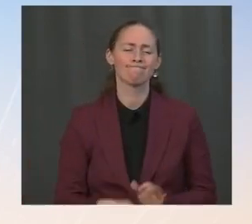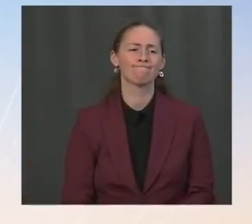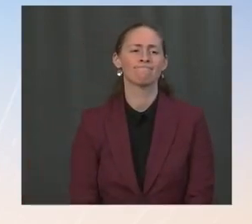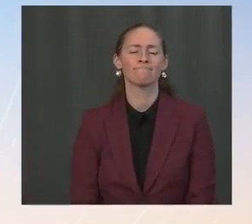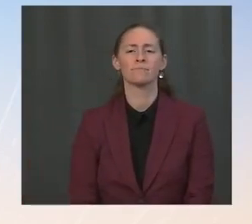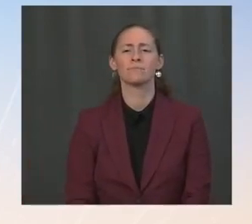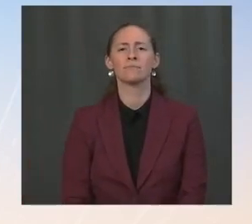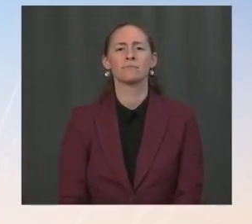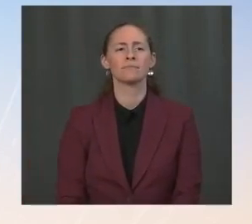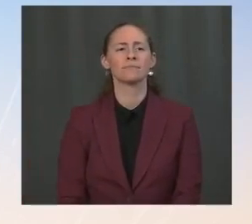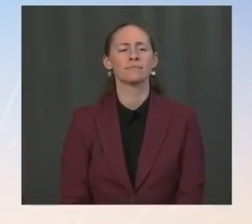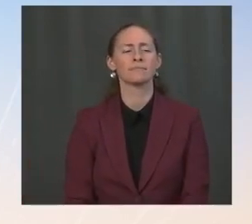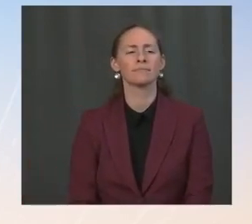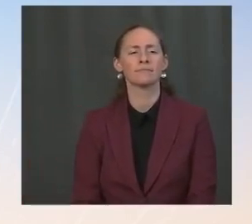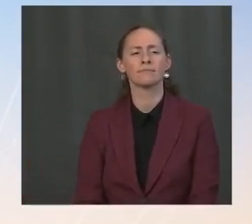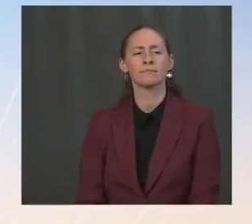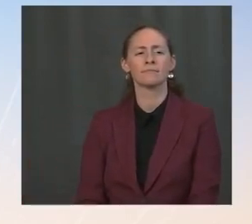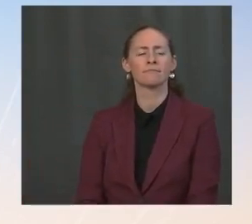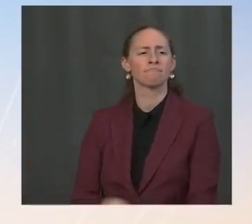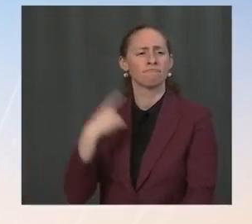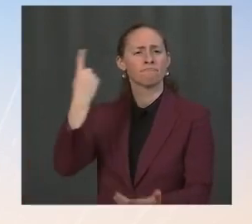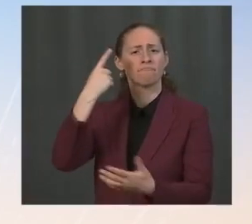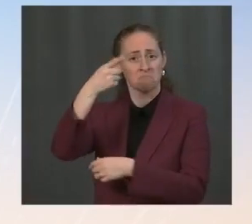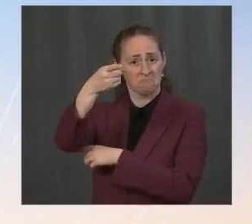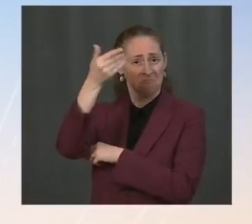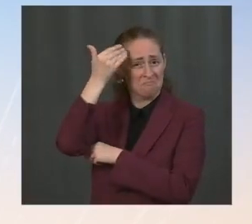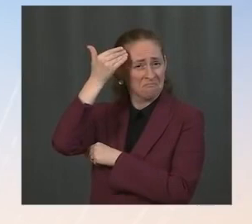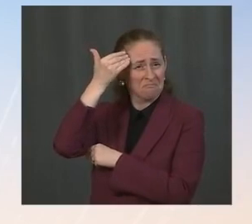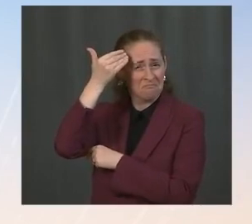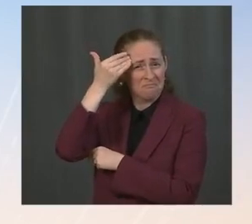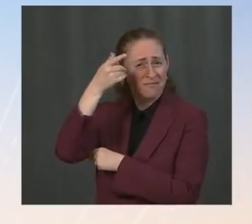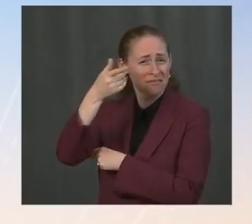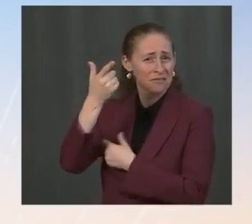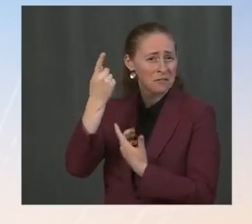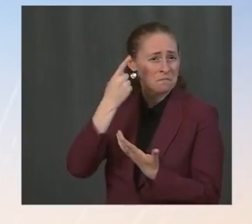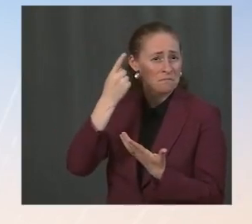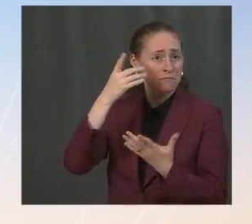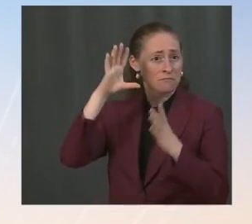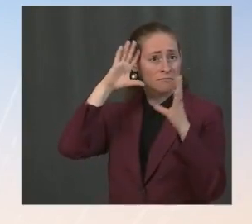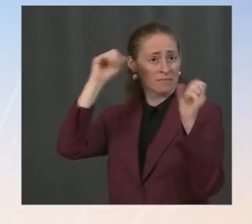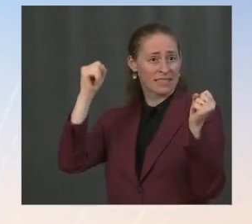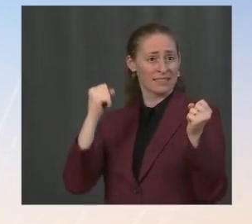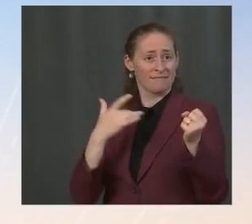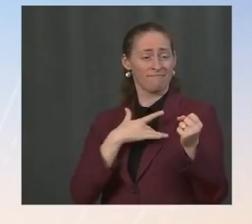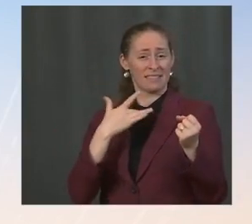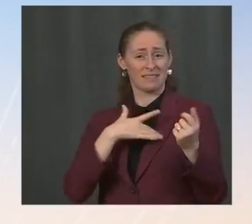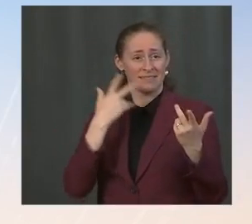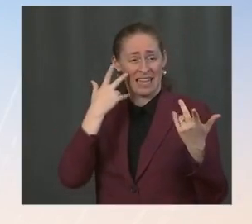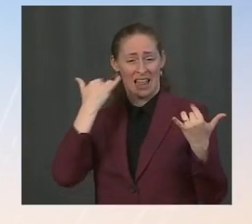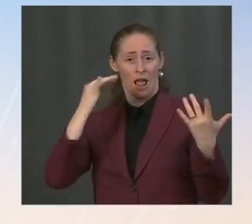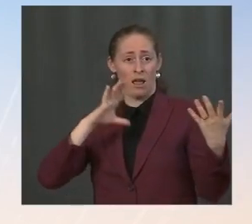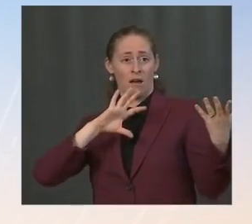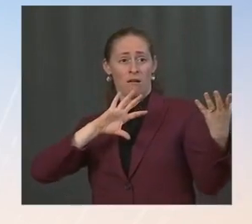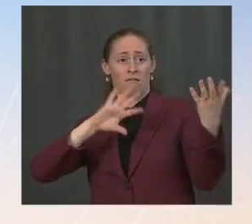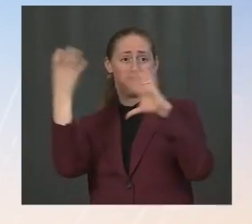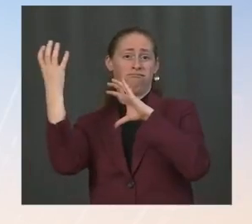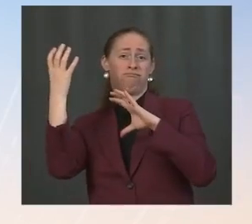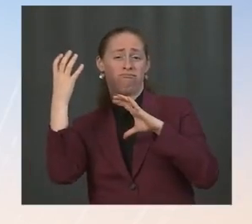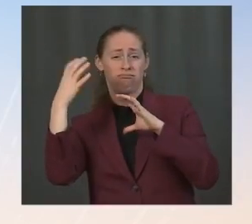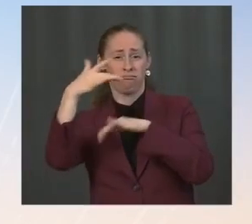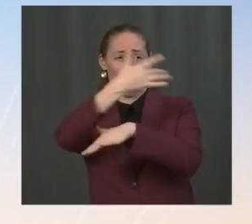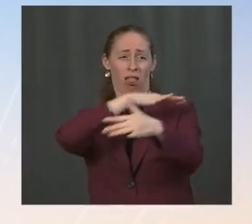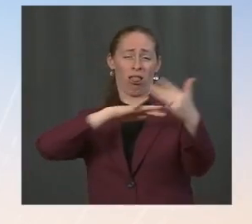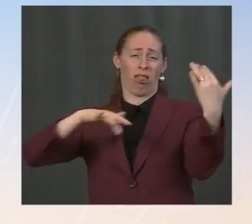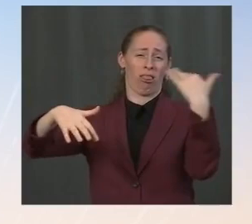Do we know if the president still feels as though the chaos and the violence that we've seen there on the ground in Kabul was